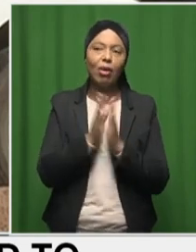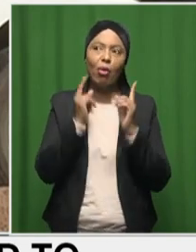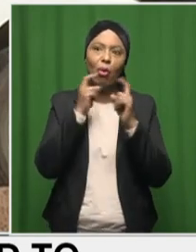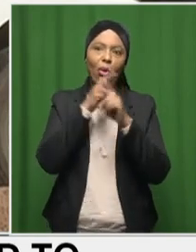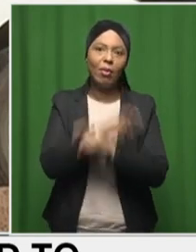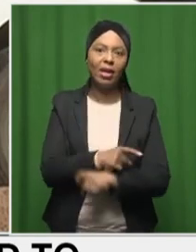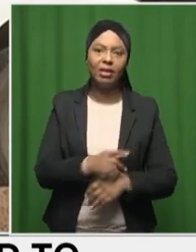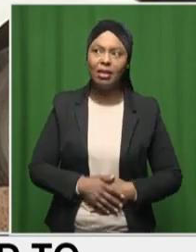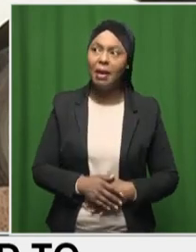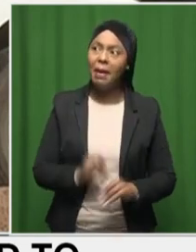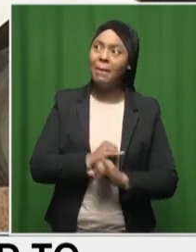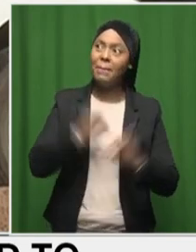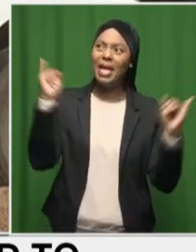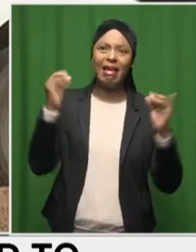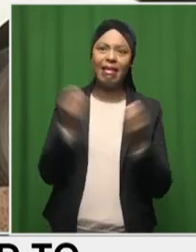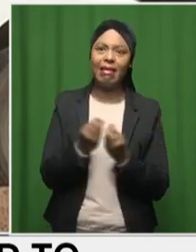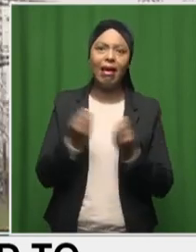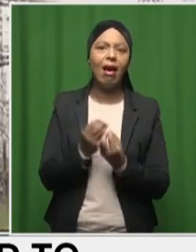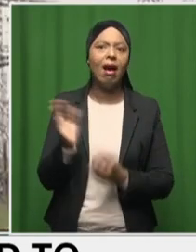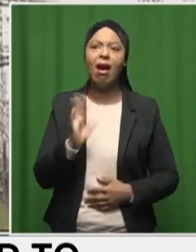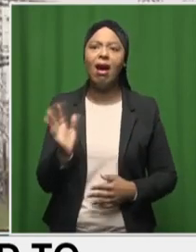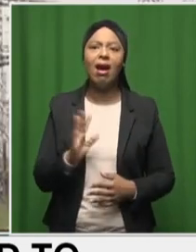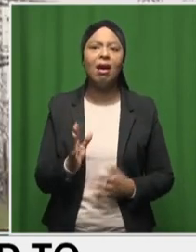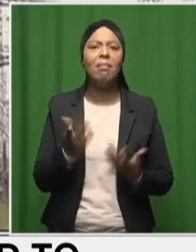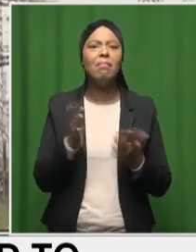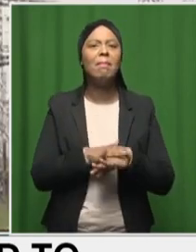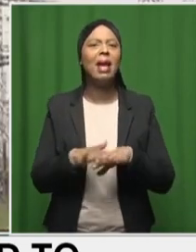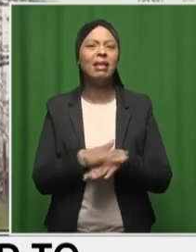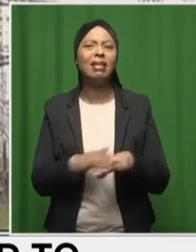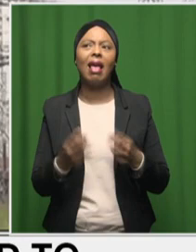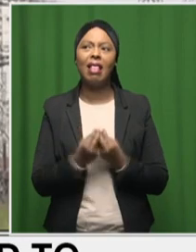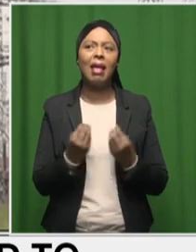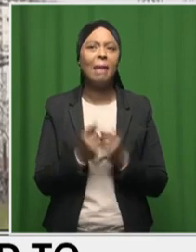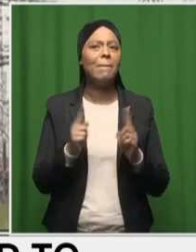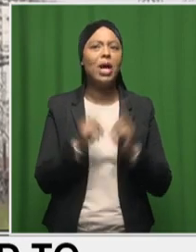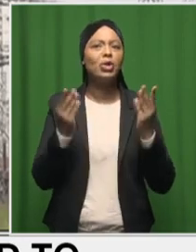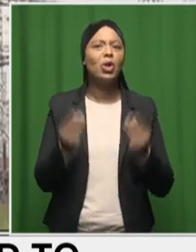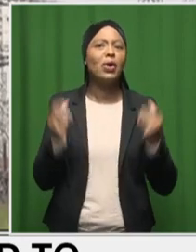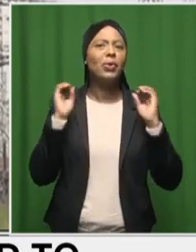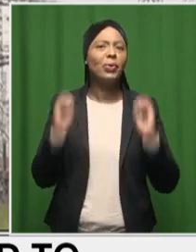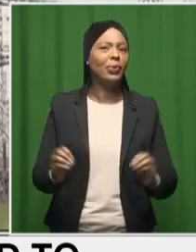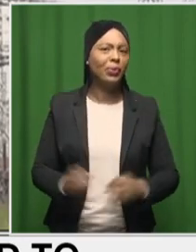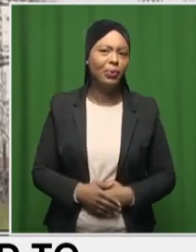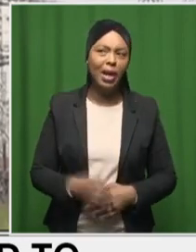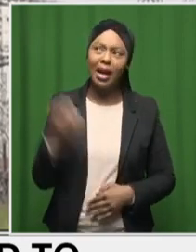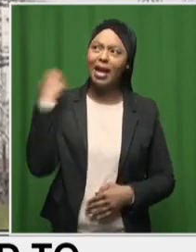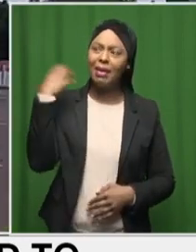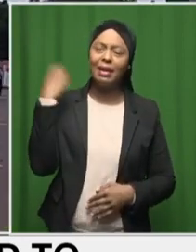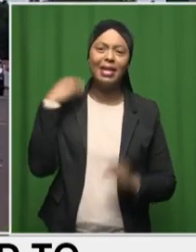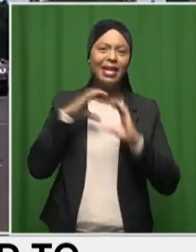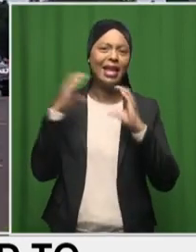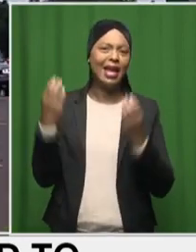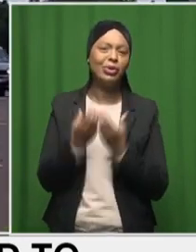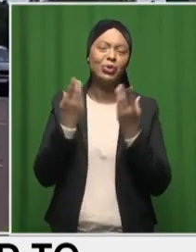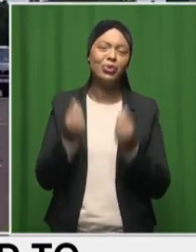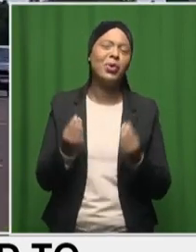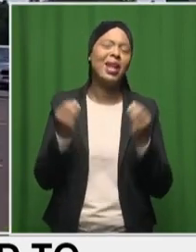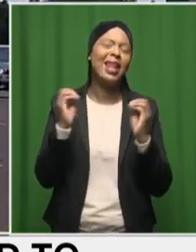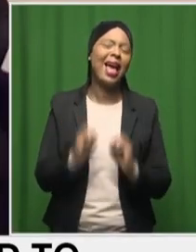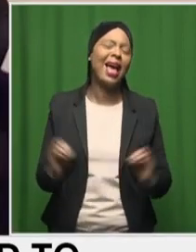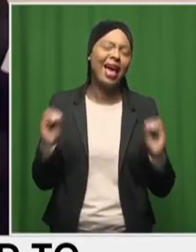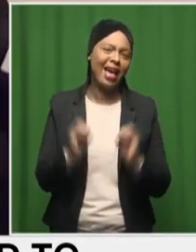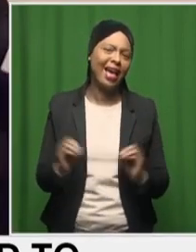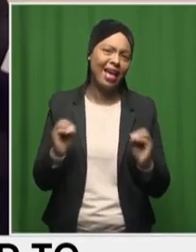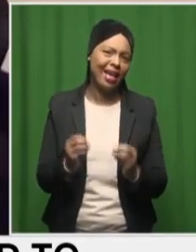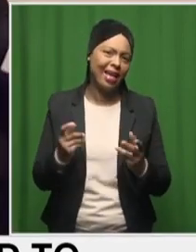stuff. And yet, intentionally or out of incompetence, the cabinet doesn't do anything about it. Yeah. Let's